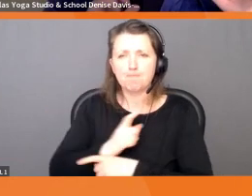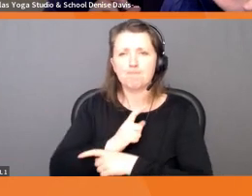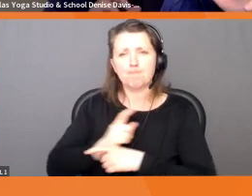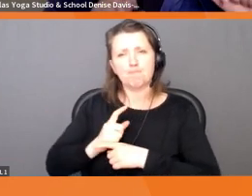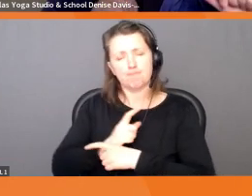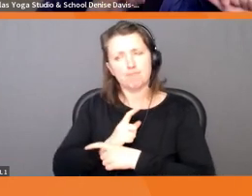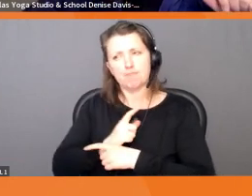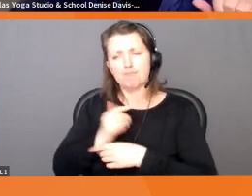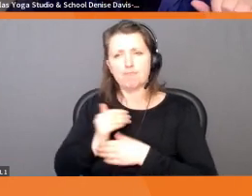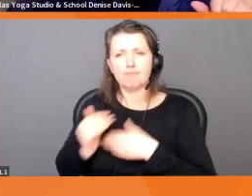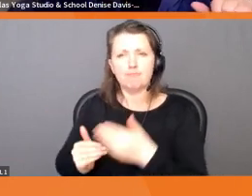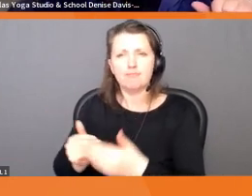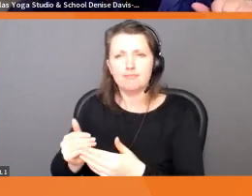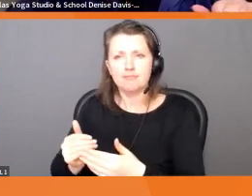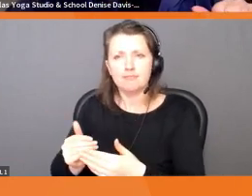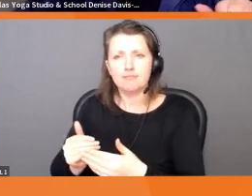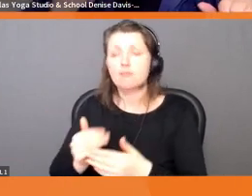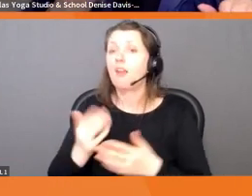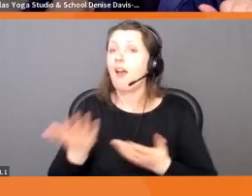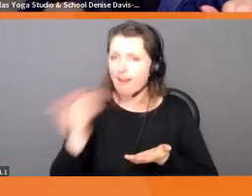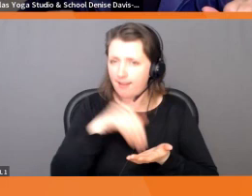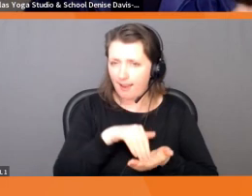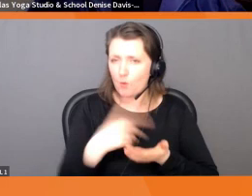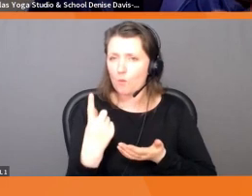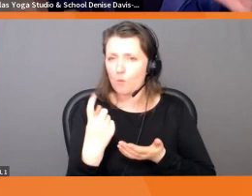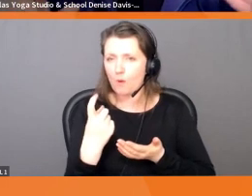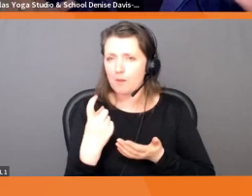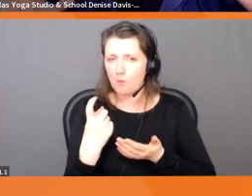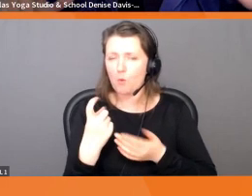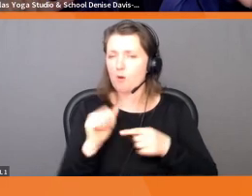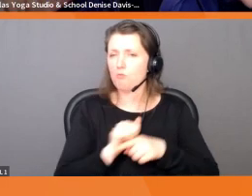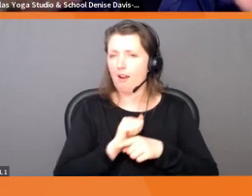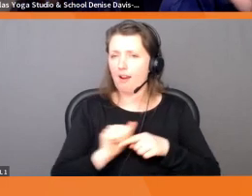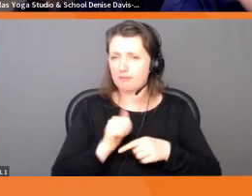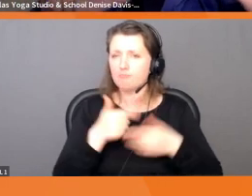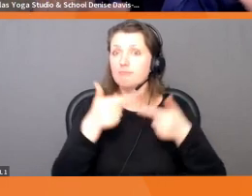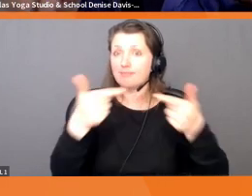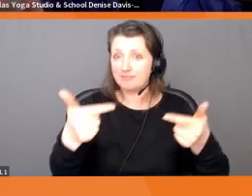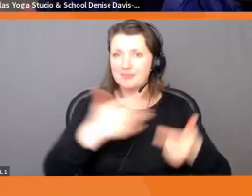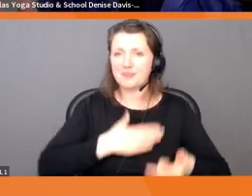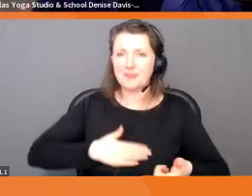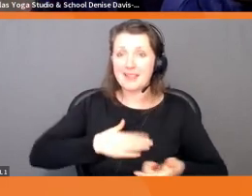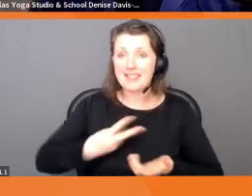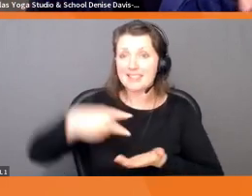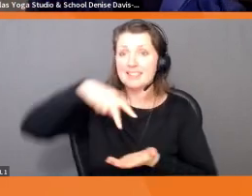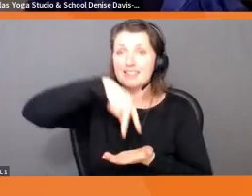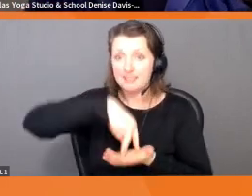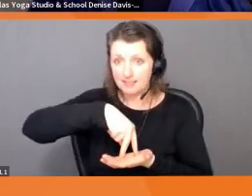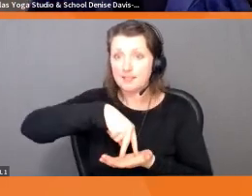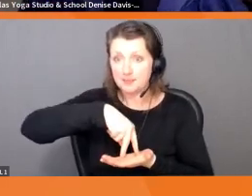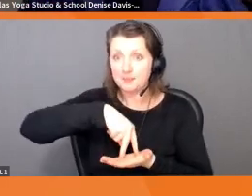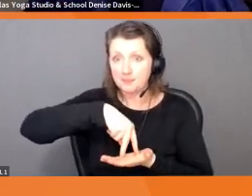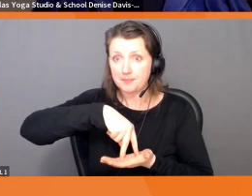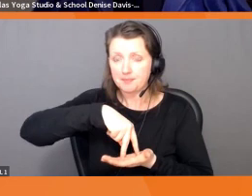is connected, let's do one more exercise here. If you wouldn't mind to stand up, I'm going to stay seated so I can read my notes to you. But if